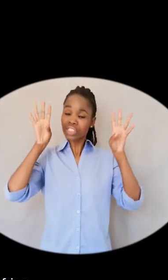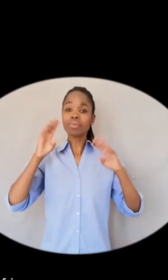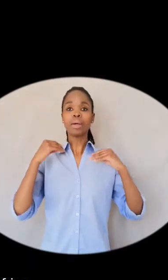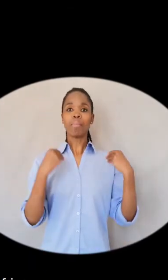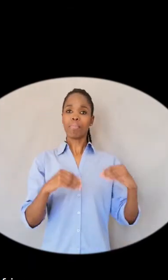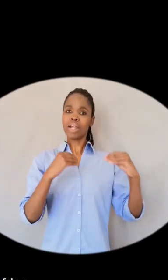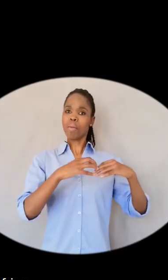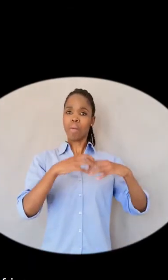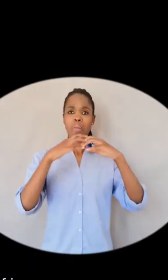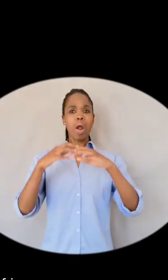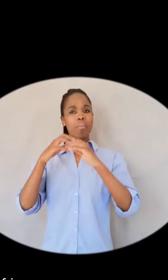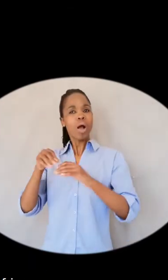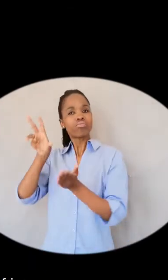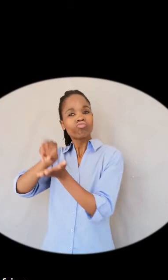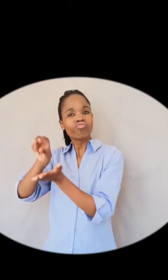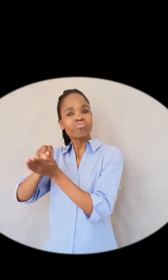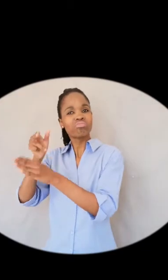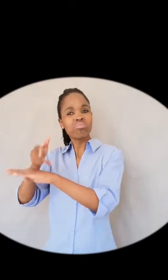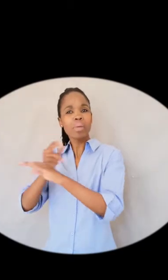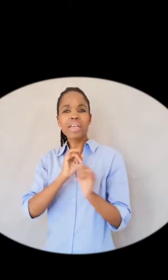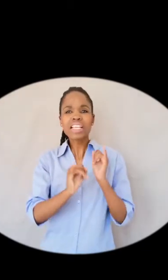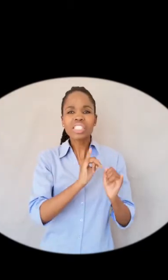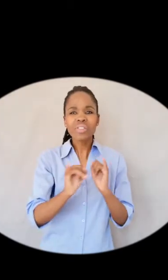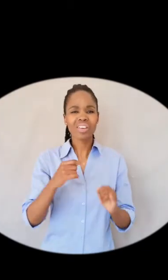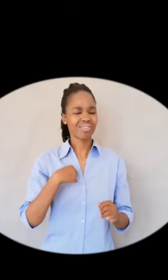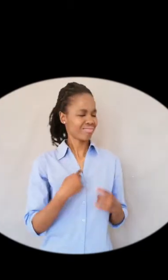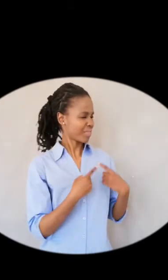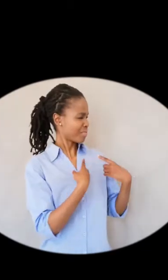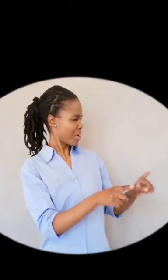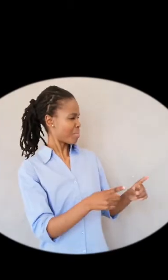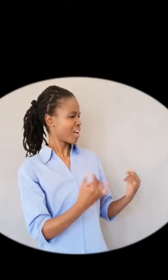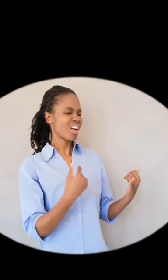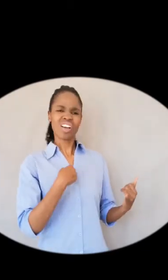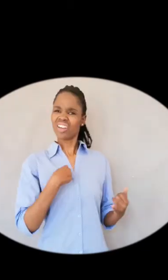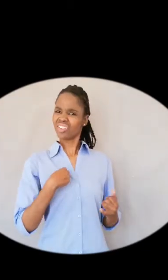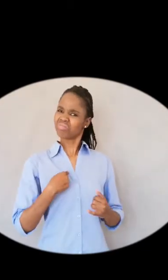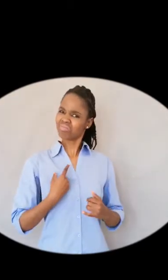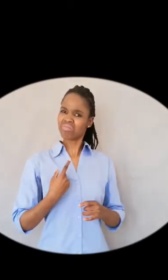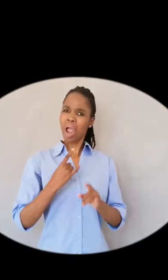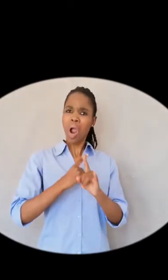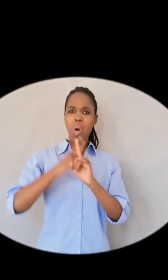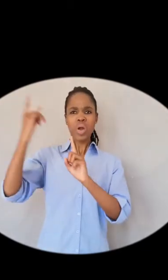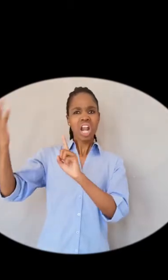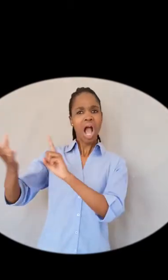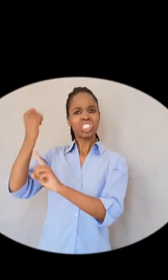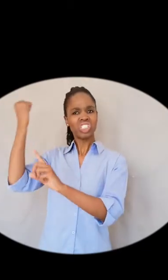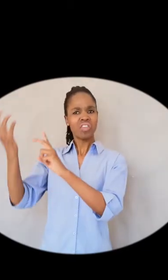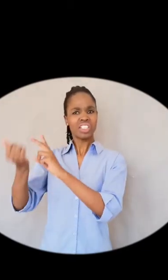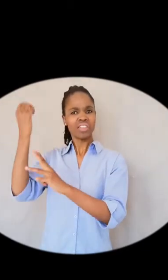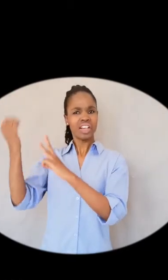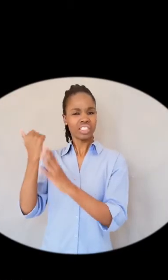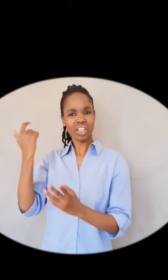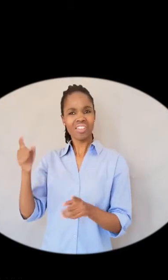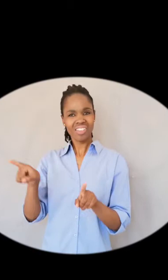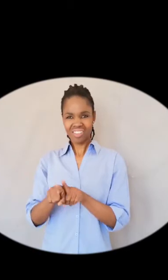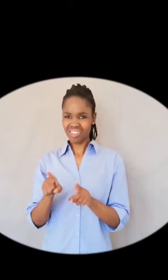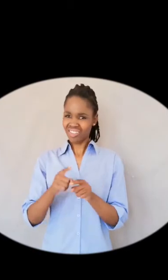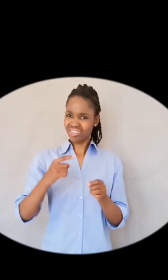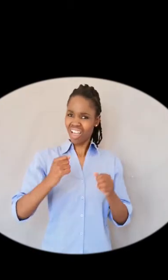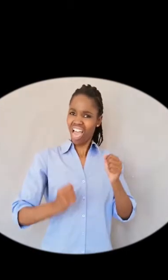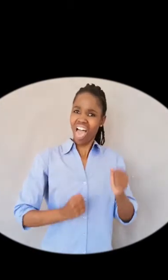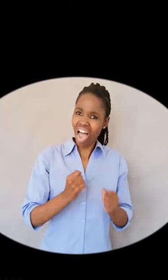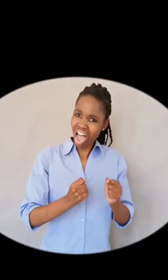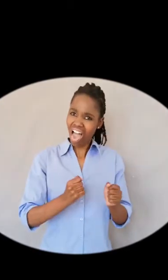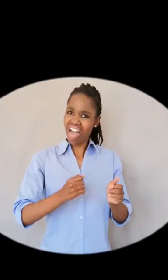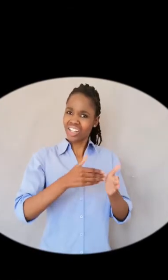entrepreneurs in South Africa in an honest way? I said, we don't do that. Here we do victory laps. We don't do the struggle. We don't talk